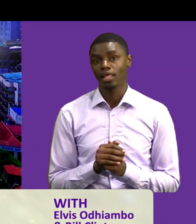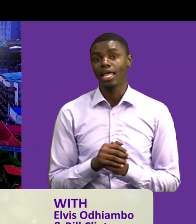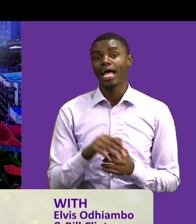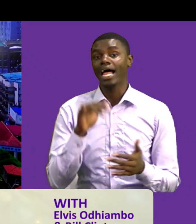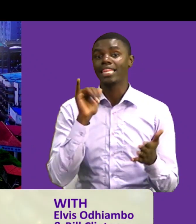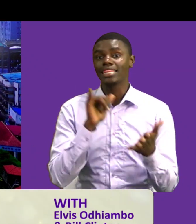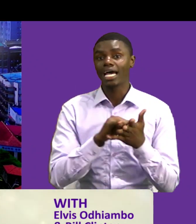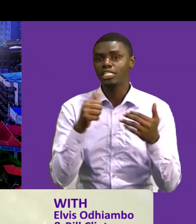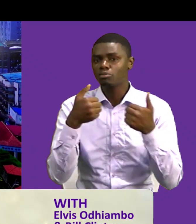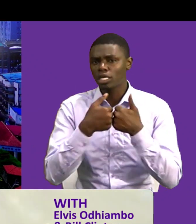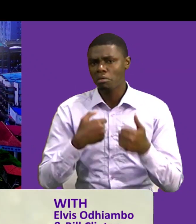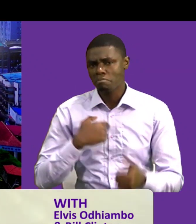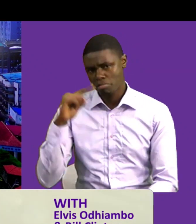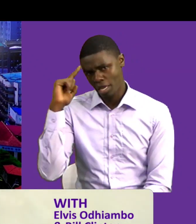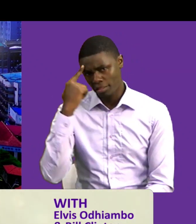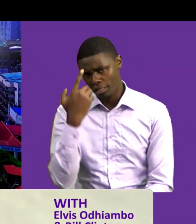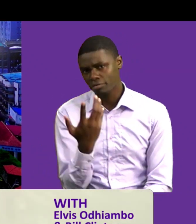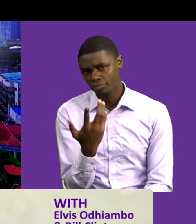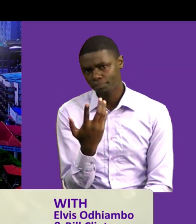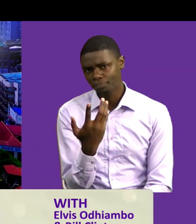And that game, I think